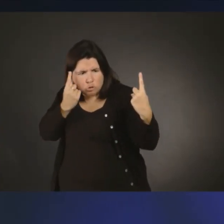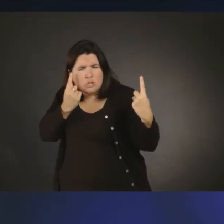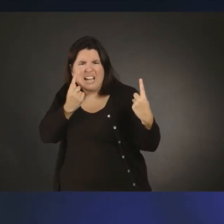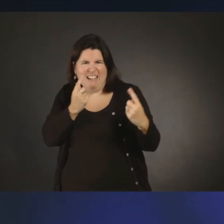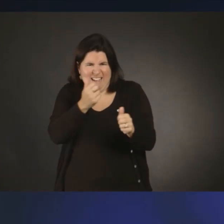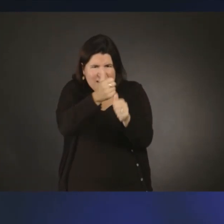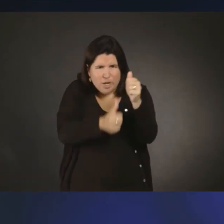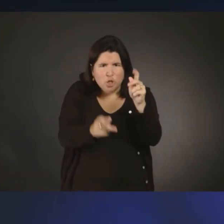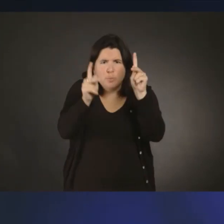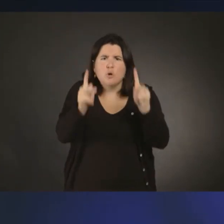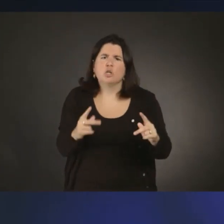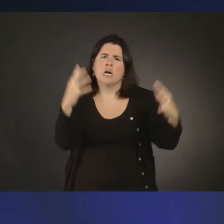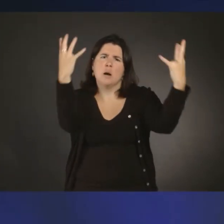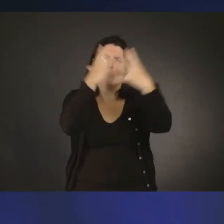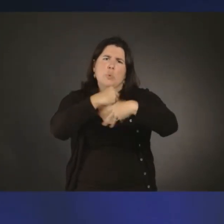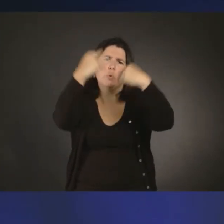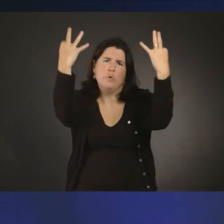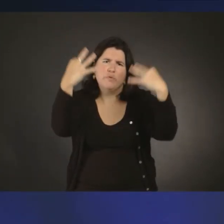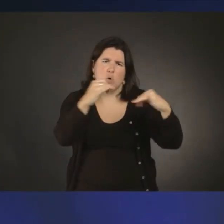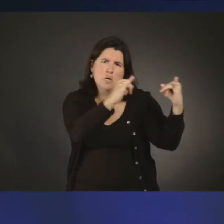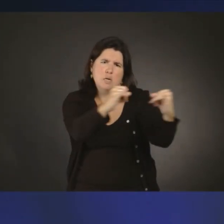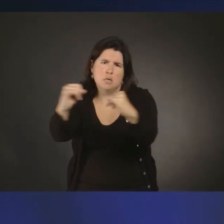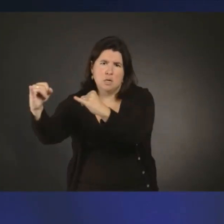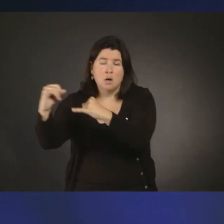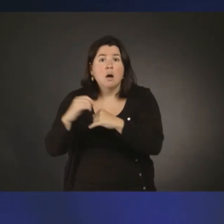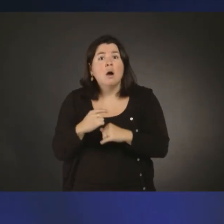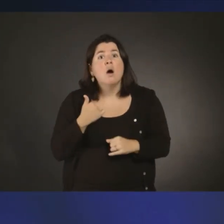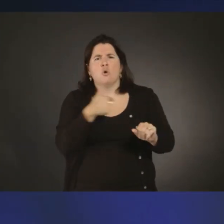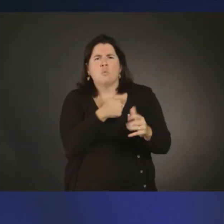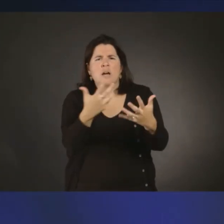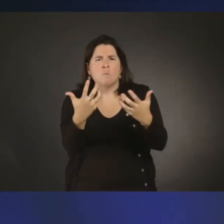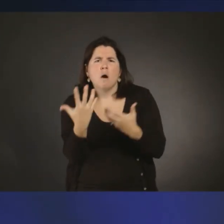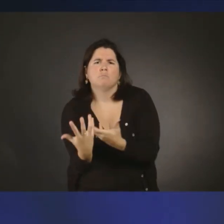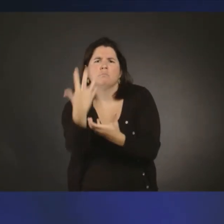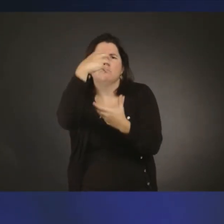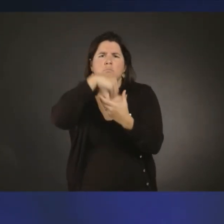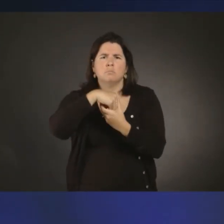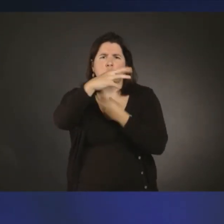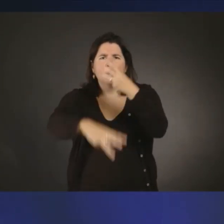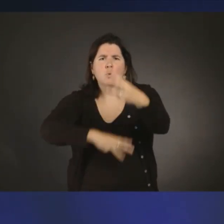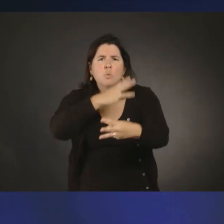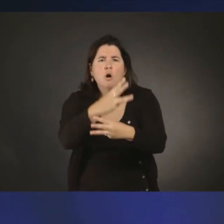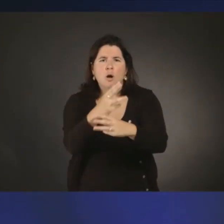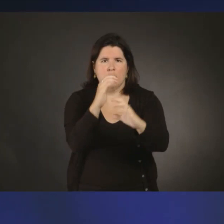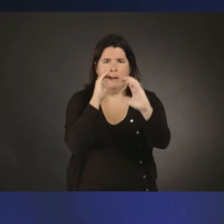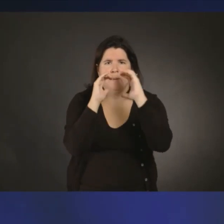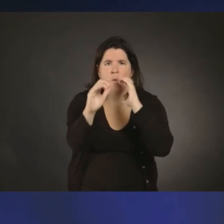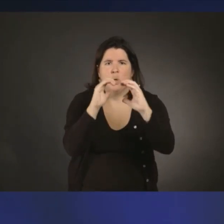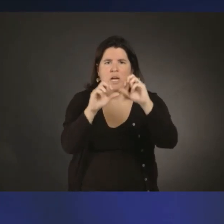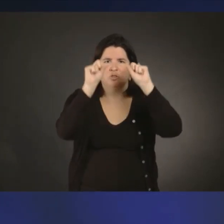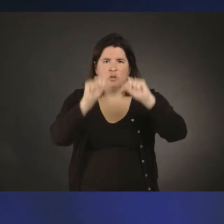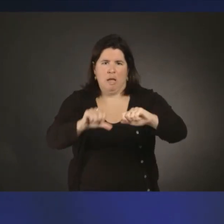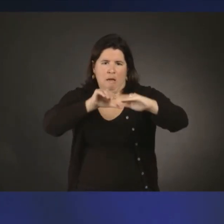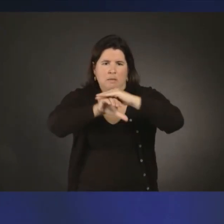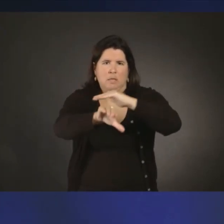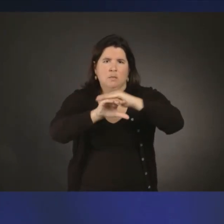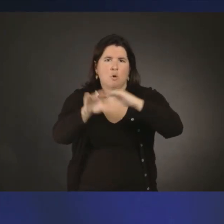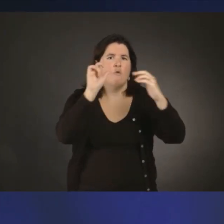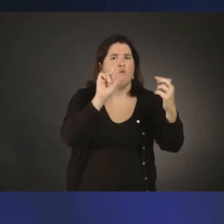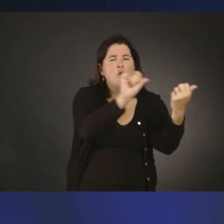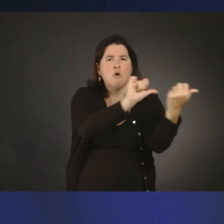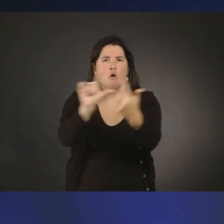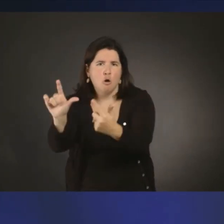every human being. This is why we strive for an inclusive world where communication is accessible to